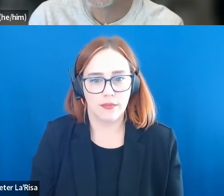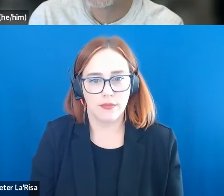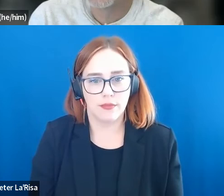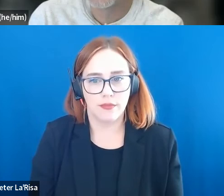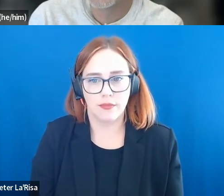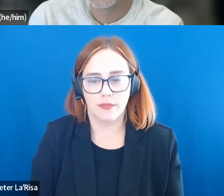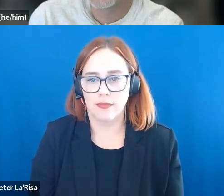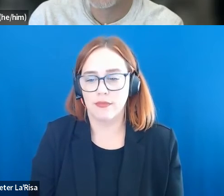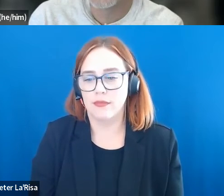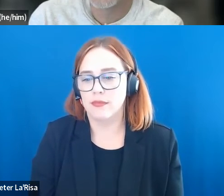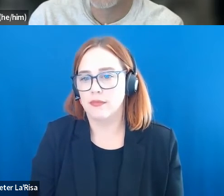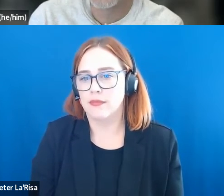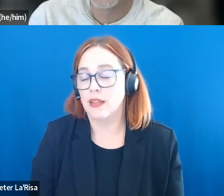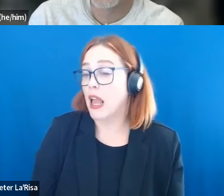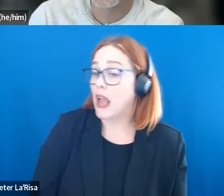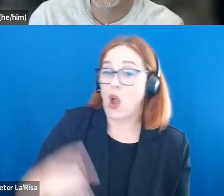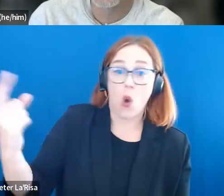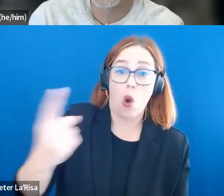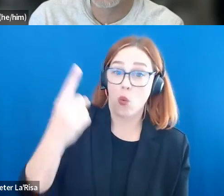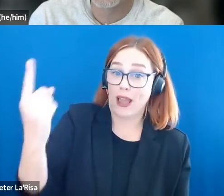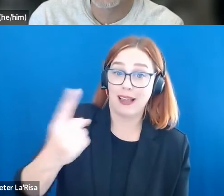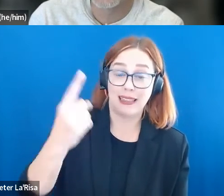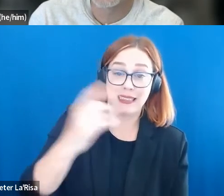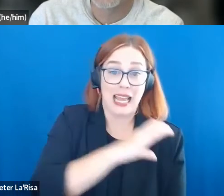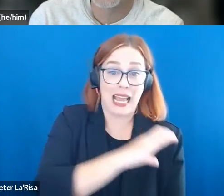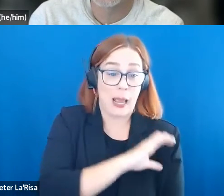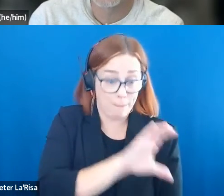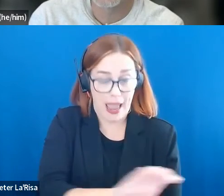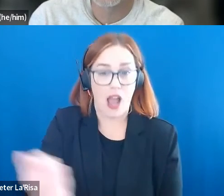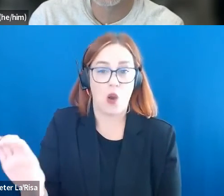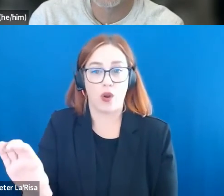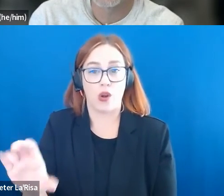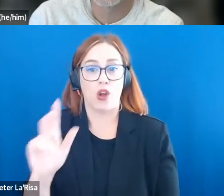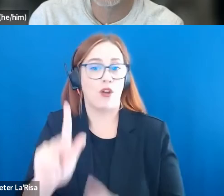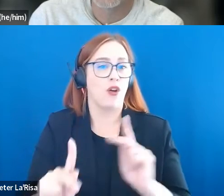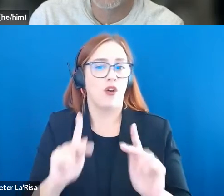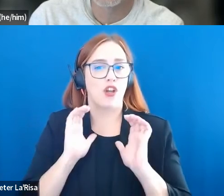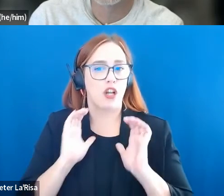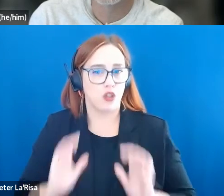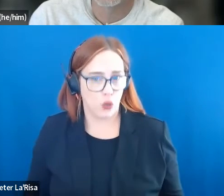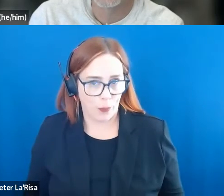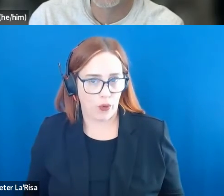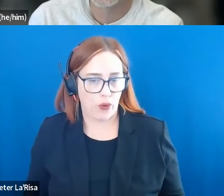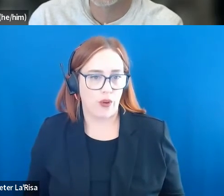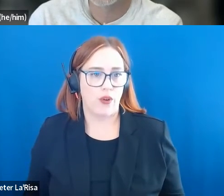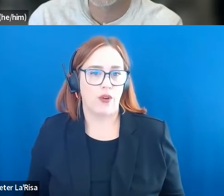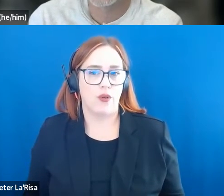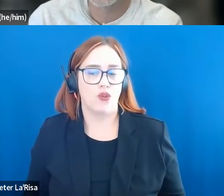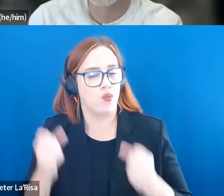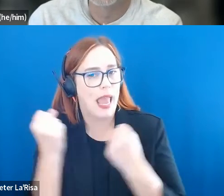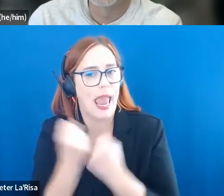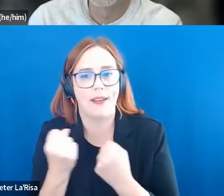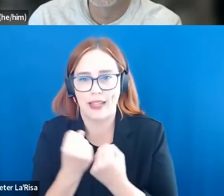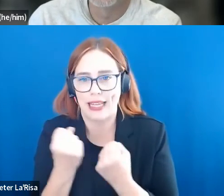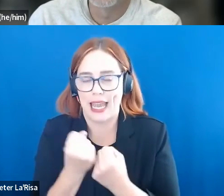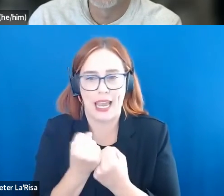And in the meantime, always empowering our consumers to advocate in whatever shape or